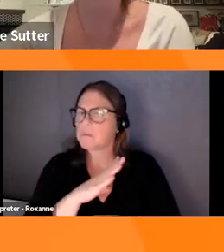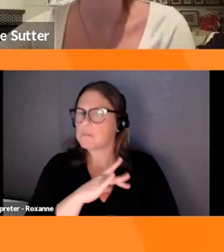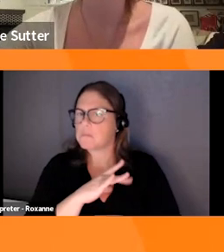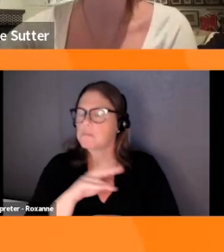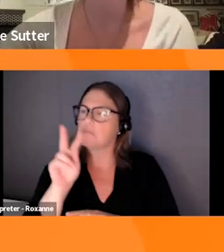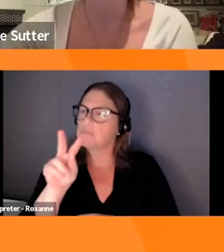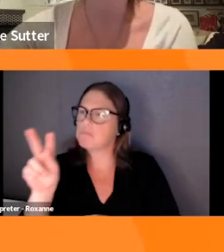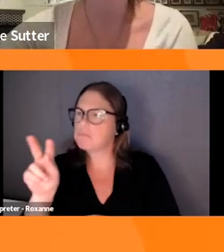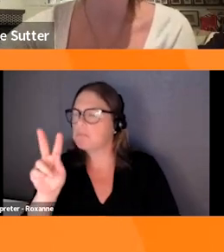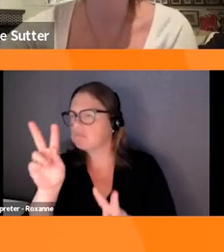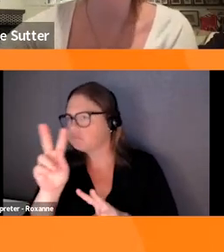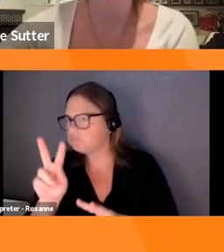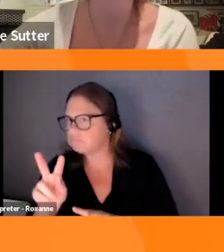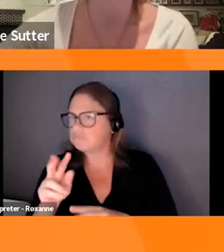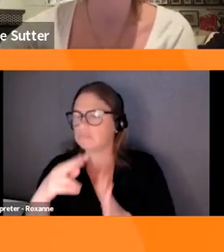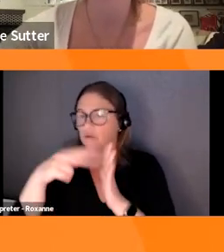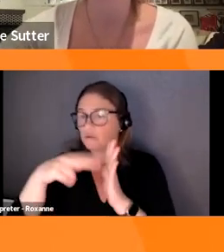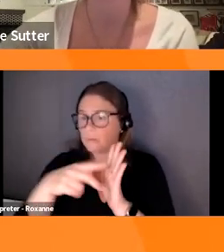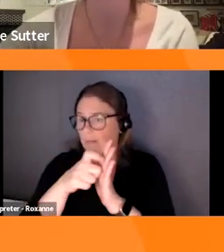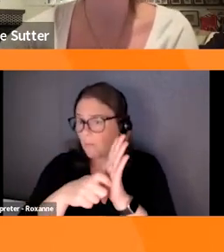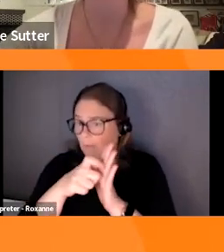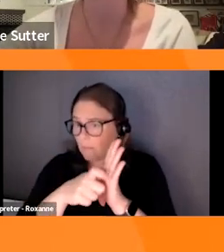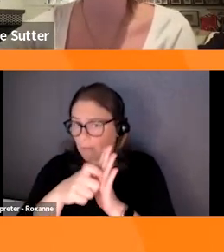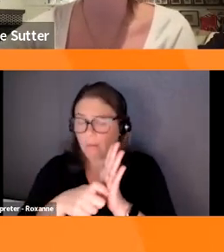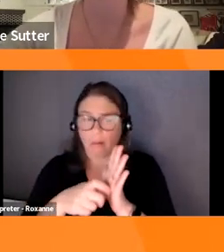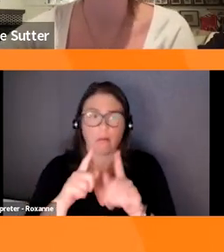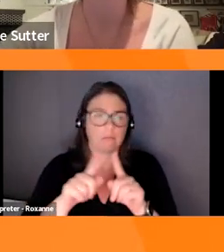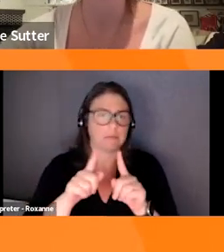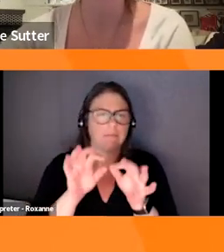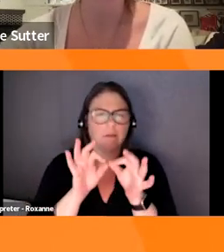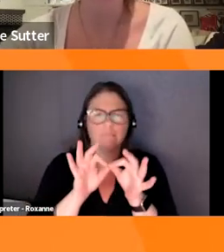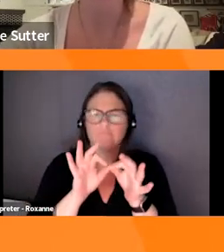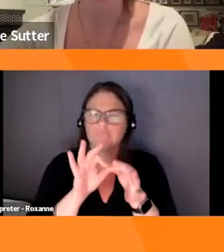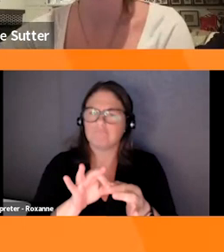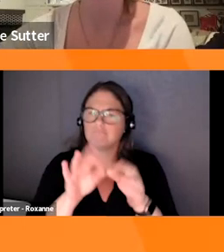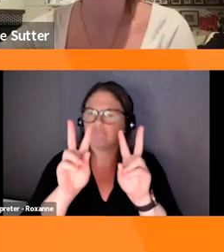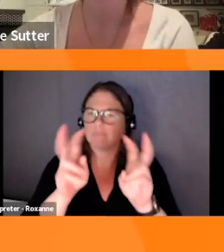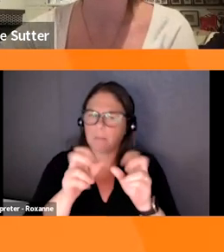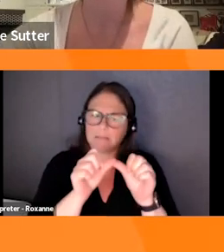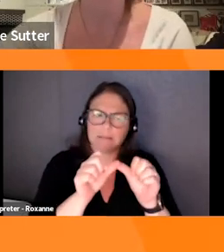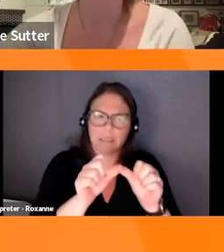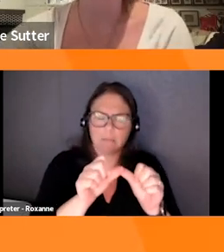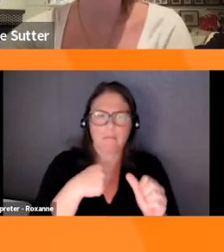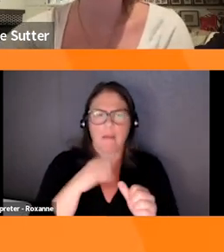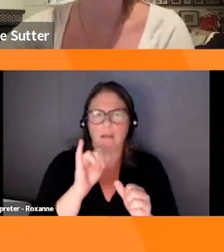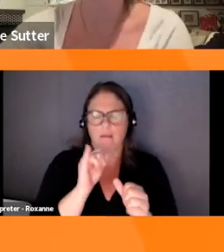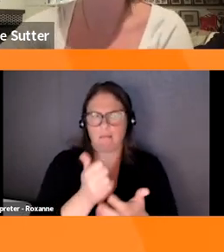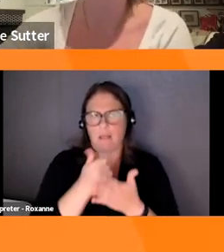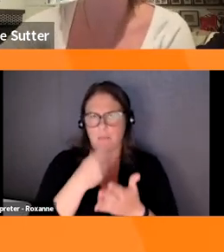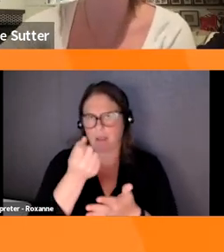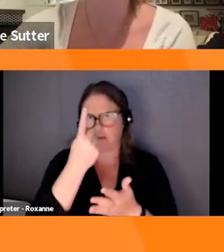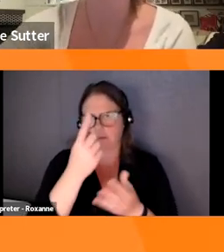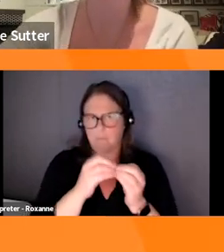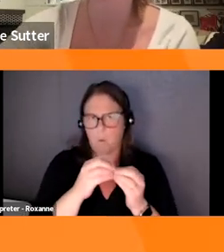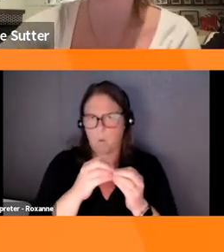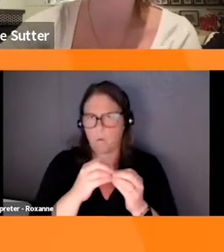at the different blogs that we've written around sustainability topics to get yourself more oriented in the space. There's also a few white papers